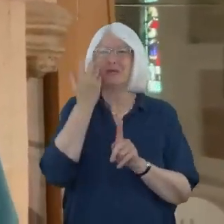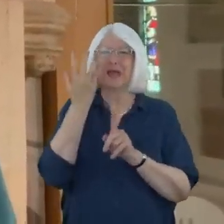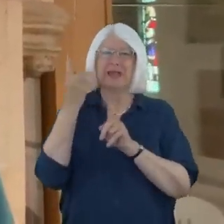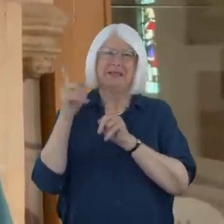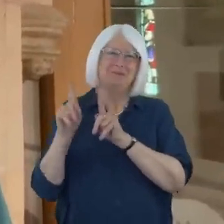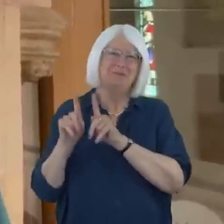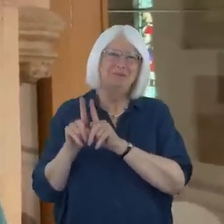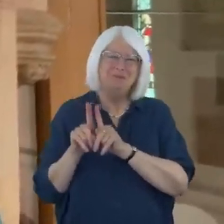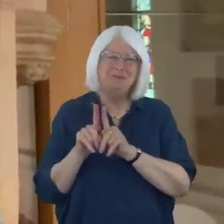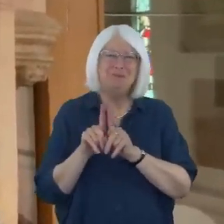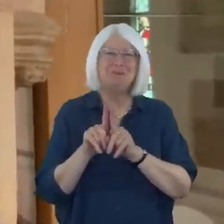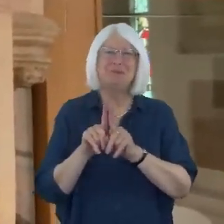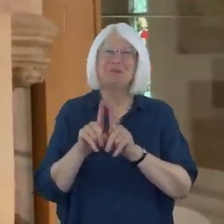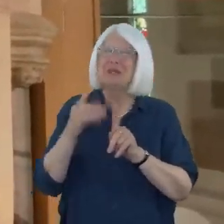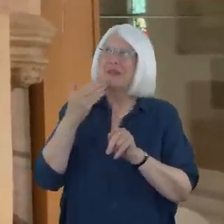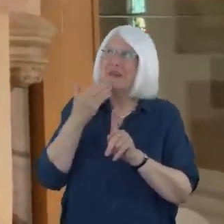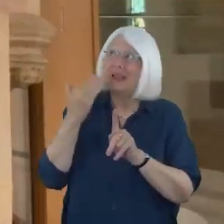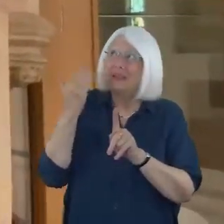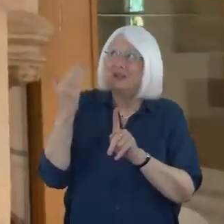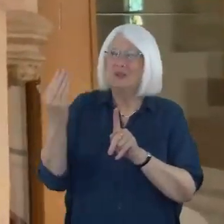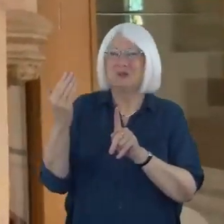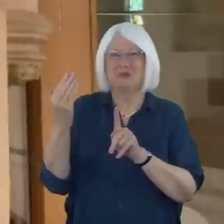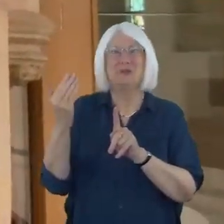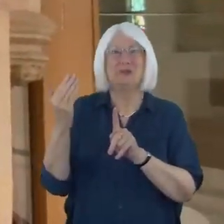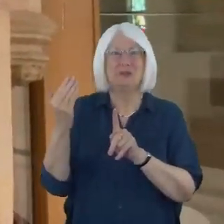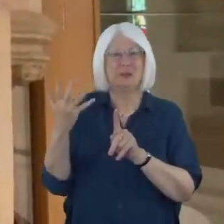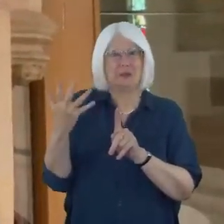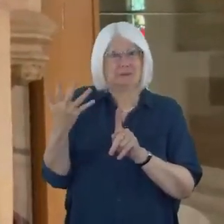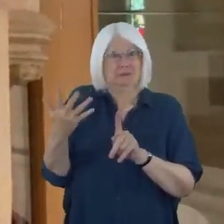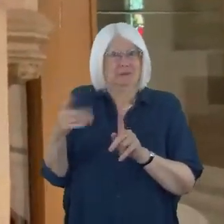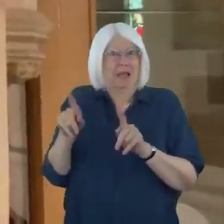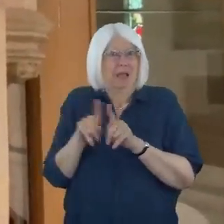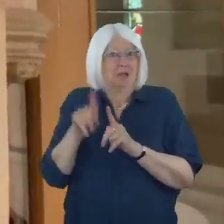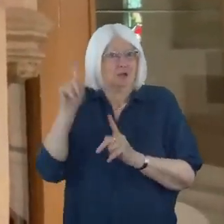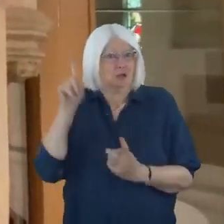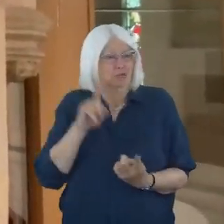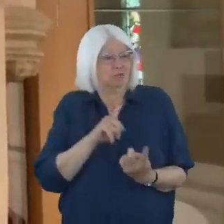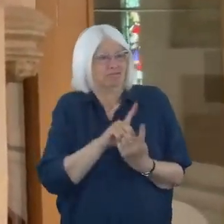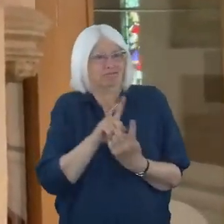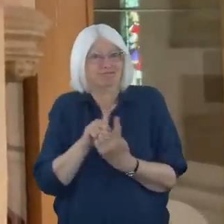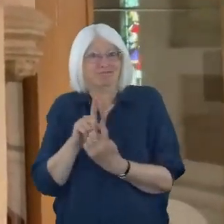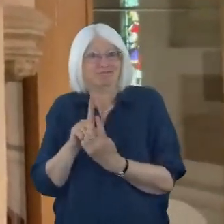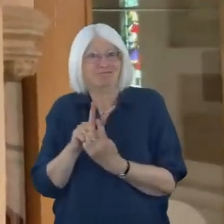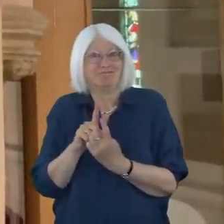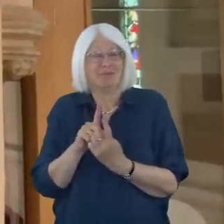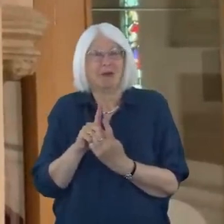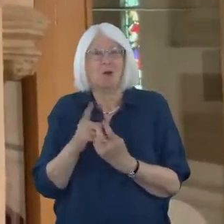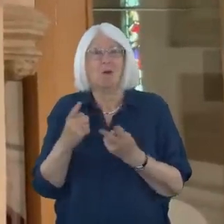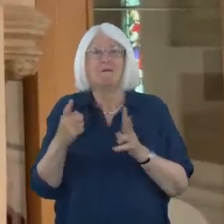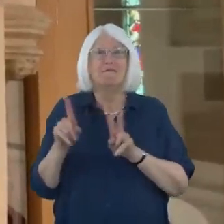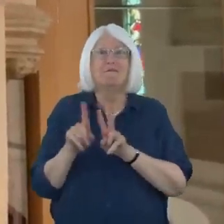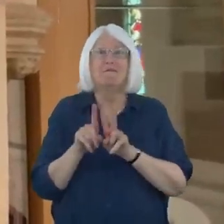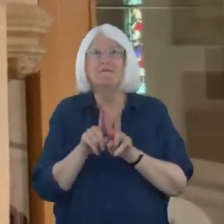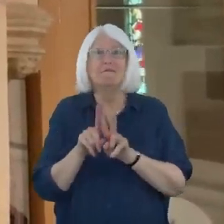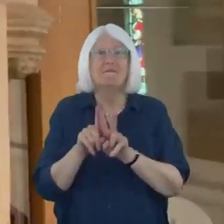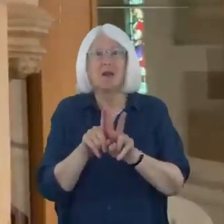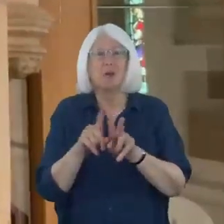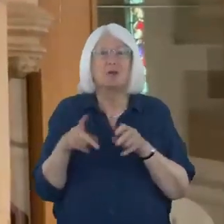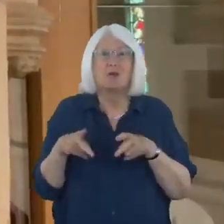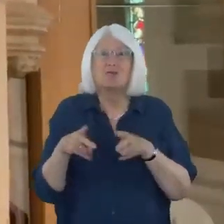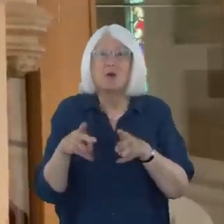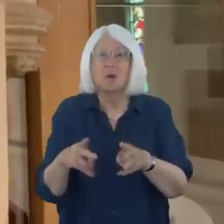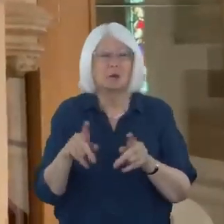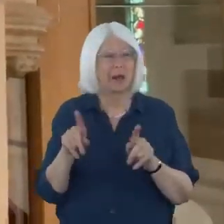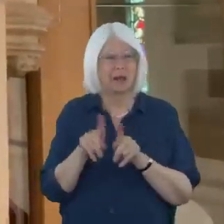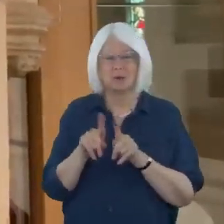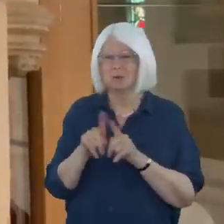day. Thank you that just as you met with your followers on the road and disciples